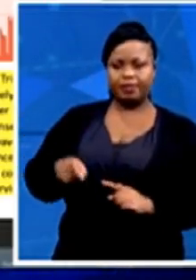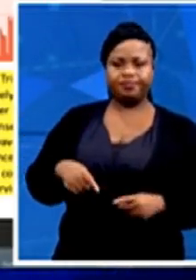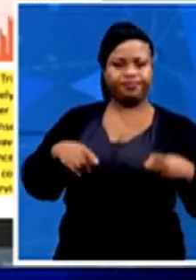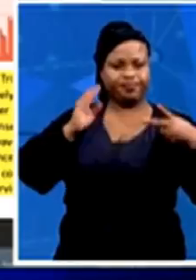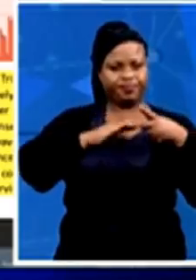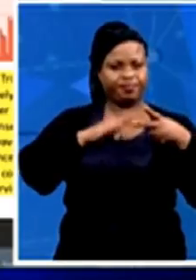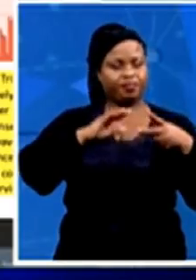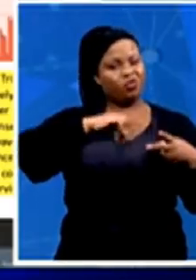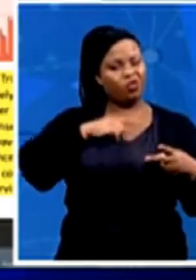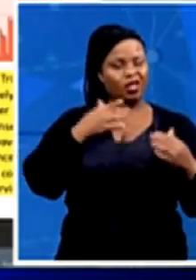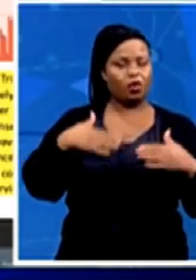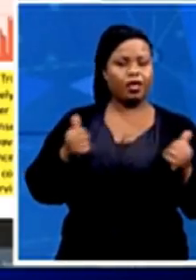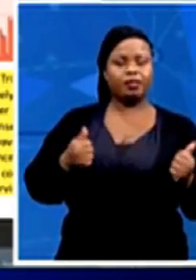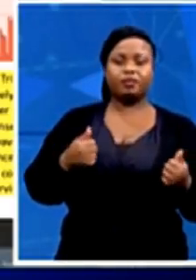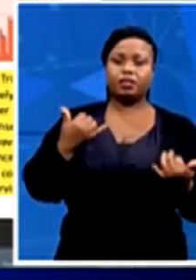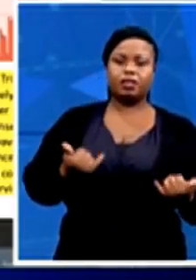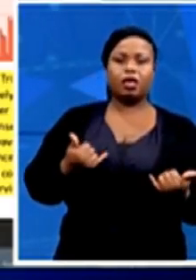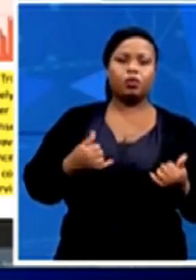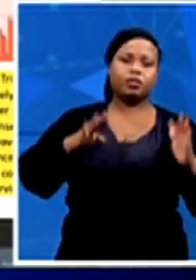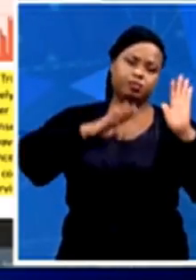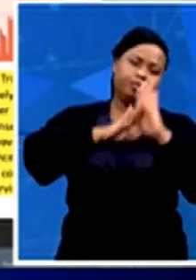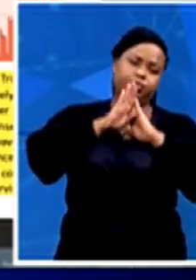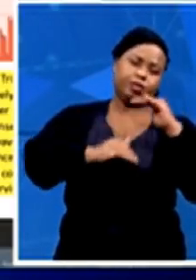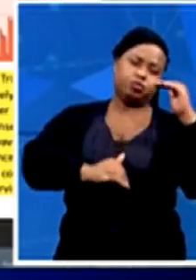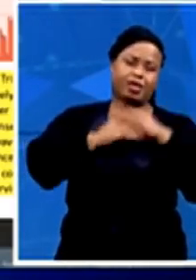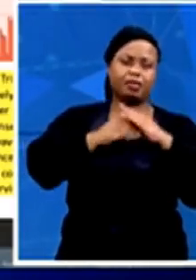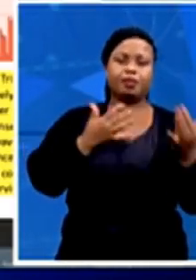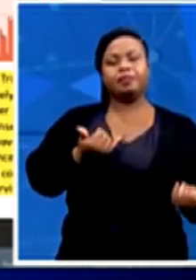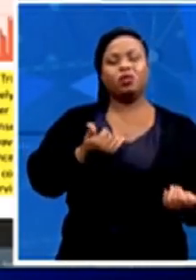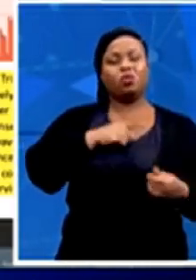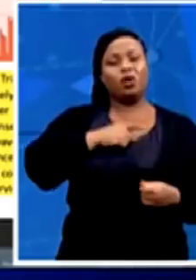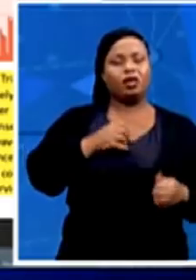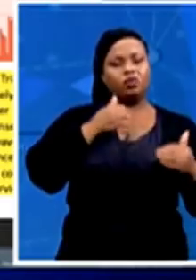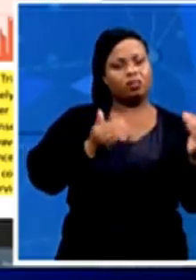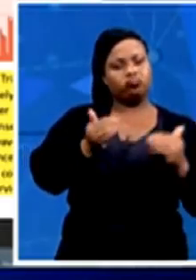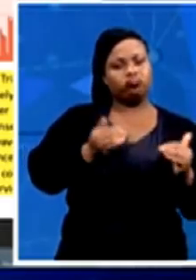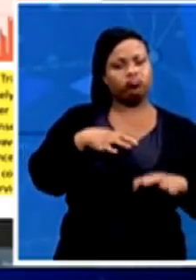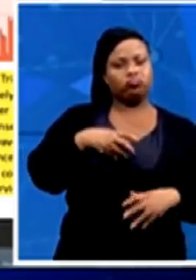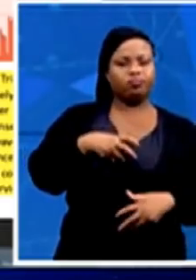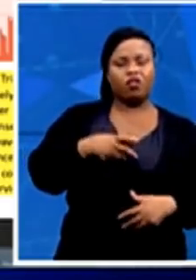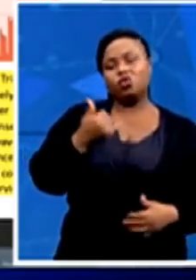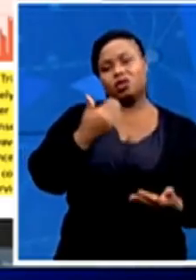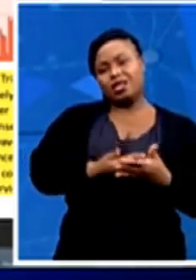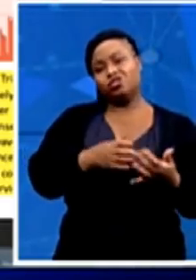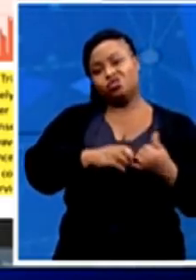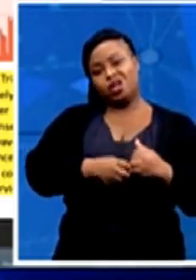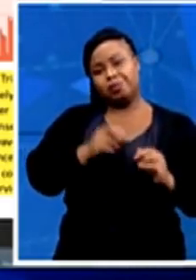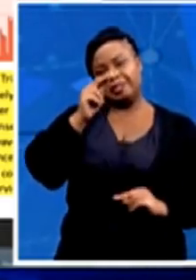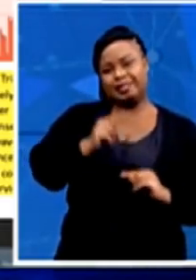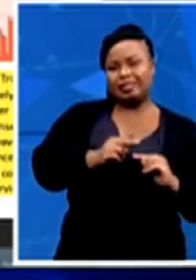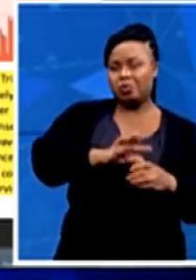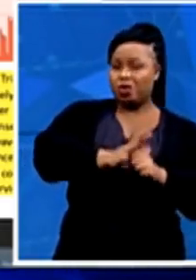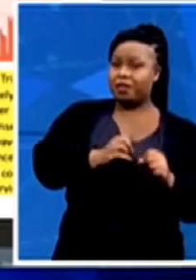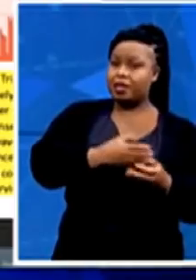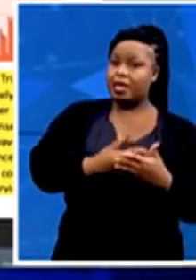to its maximum to be able to cope with COVID. And it potentially could be quite threatened over this coming weekend. And then